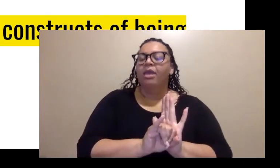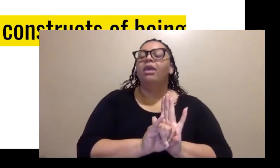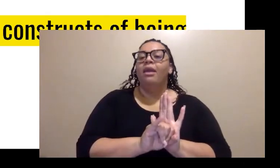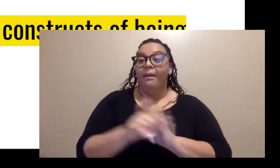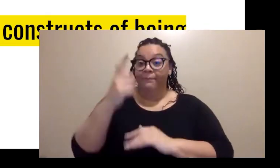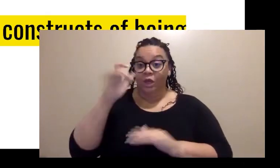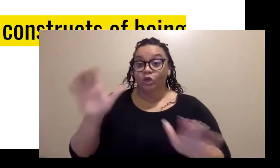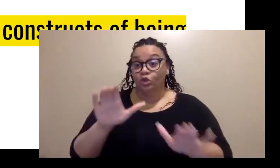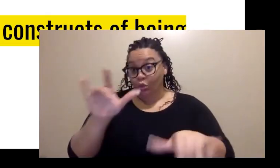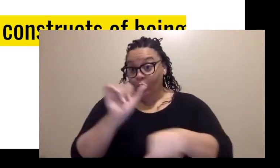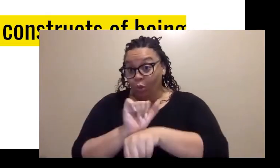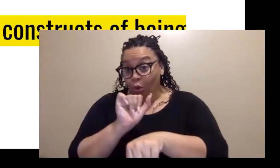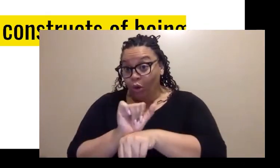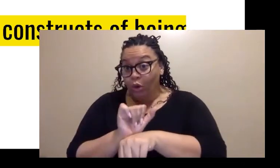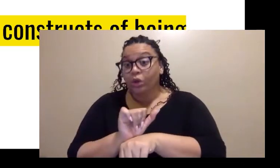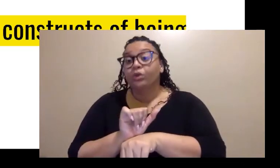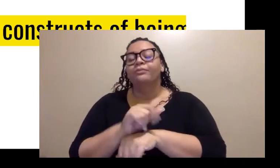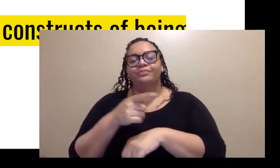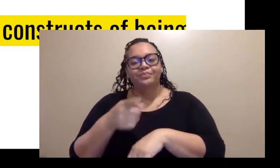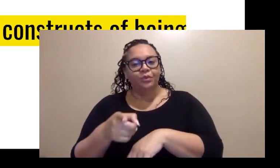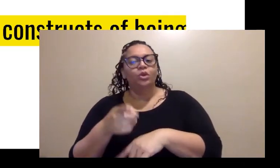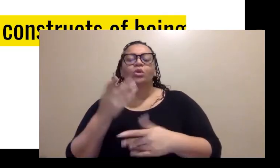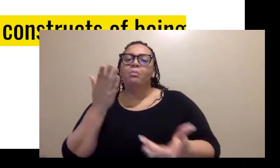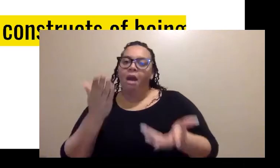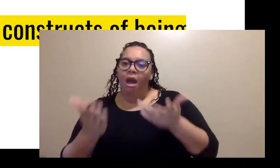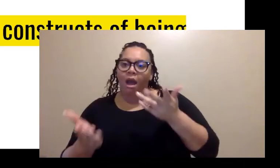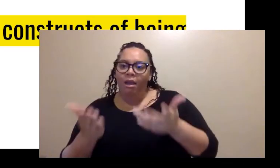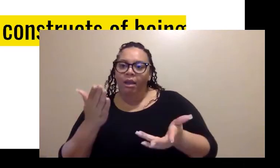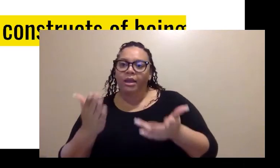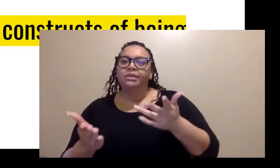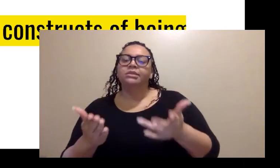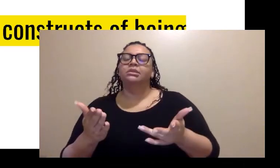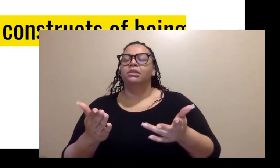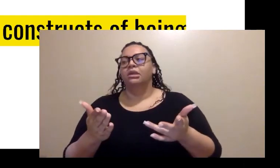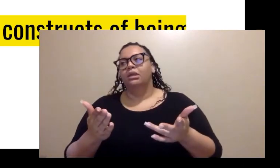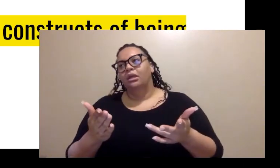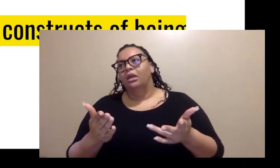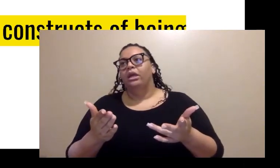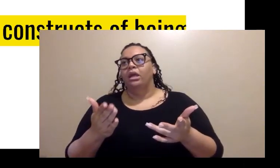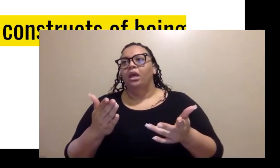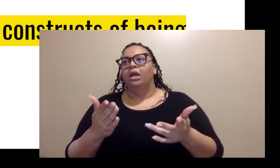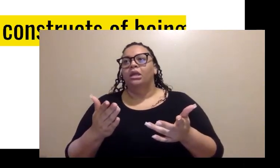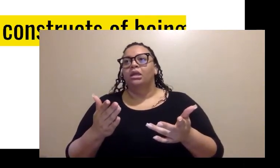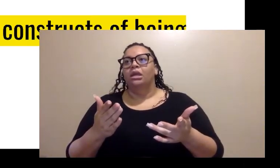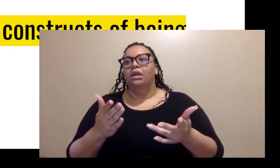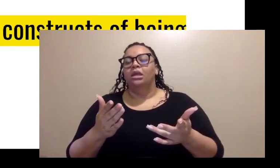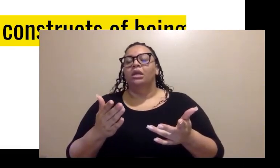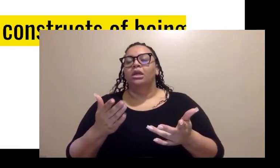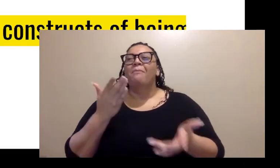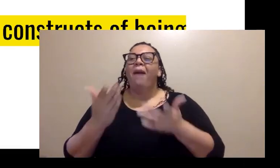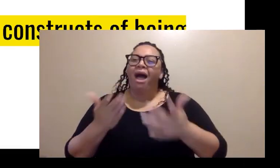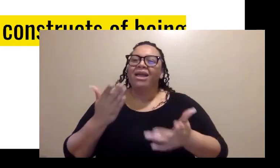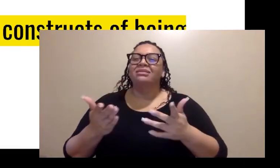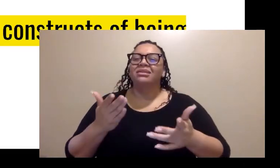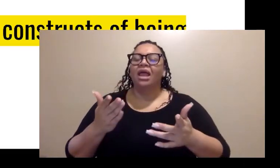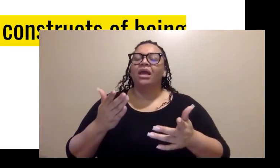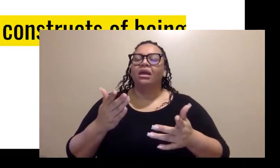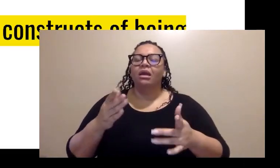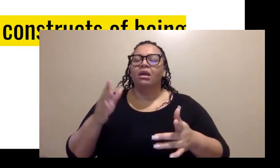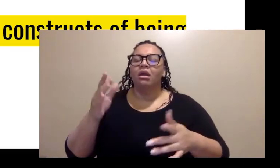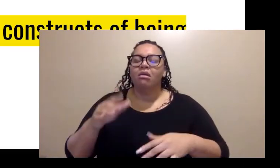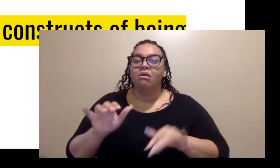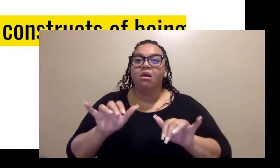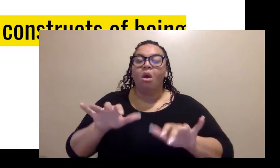of that work, you may bump into some devastating history, right? Especially if you're European